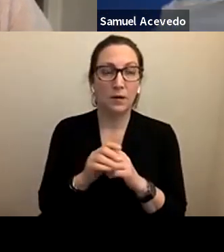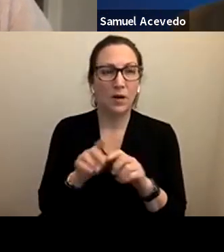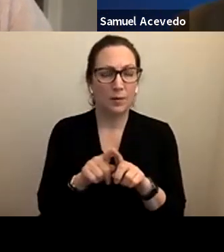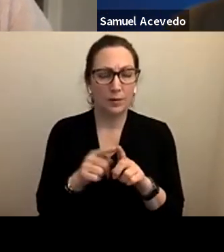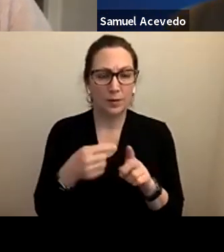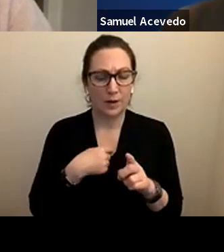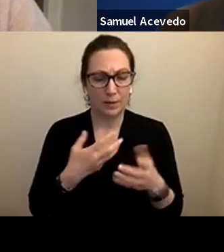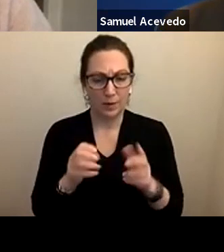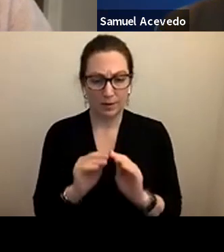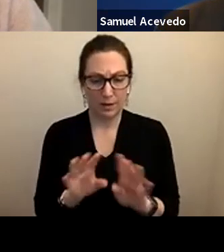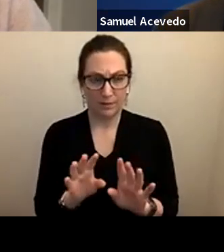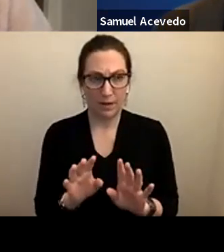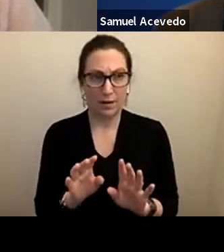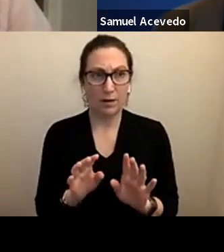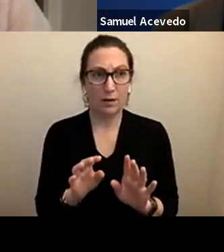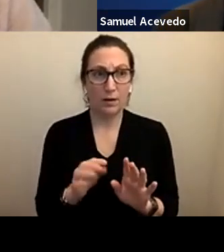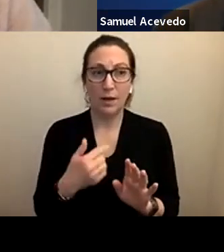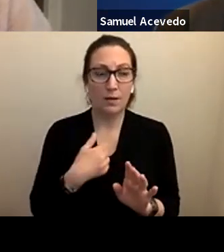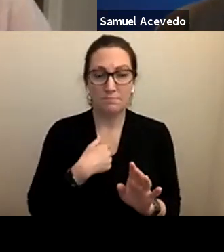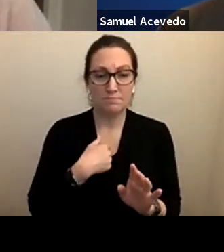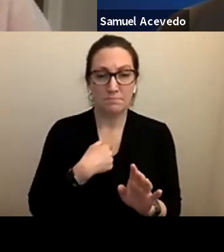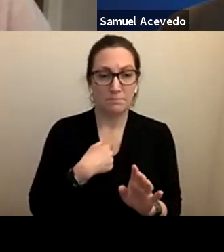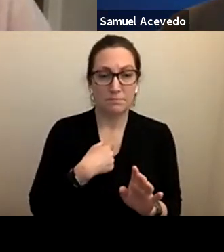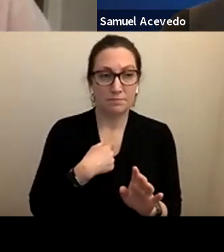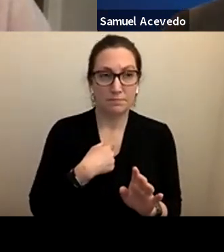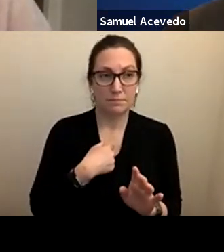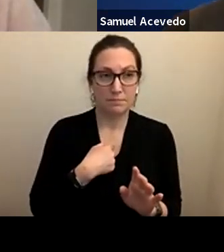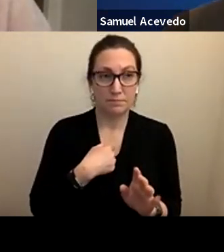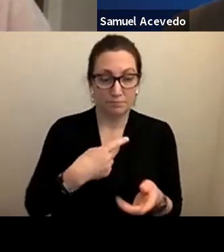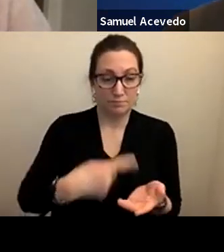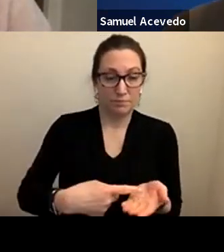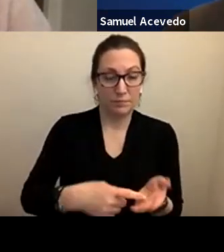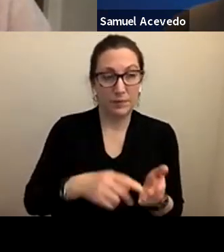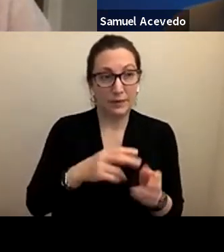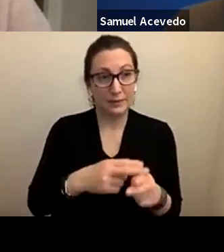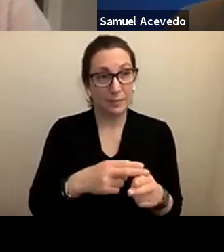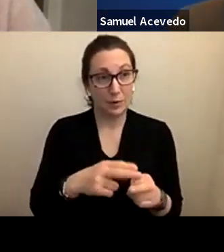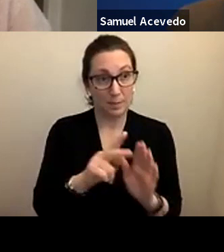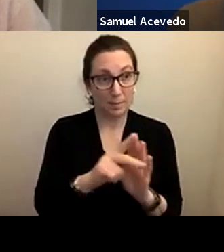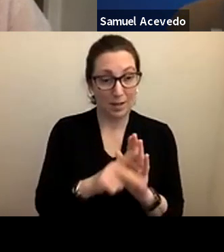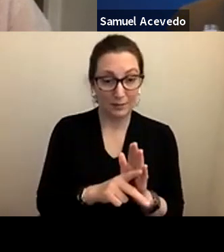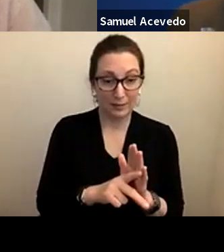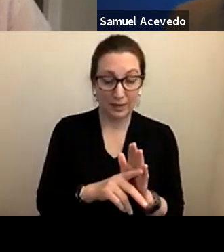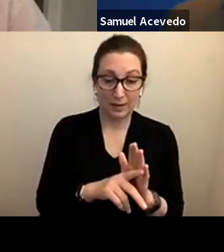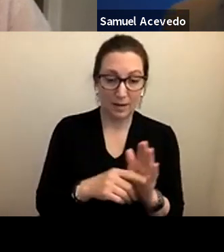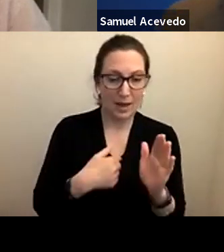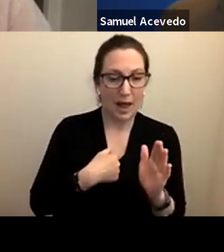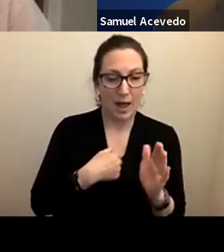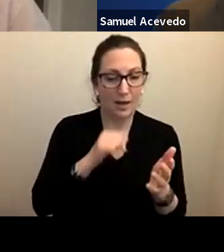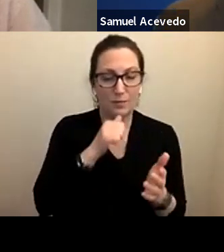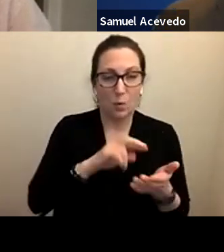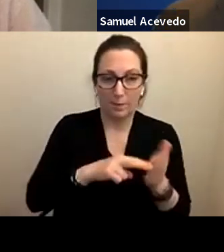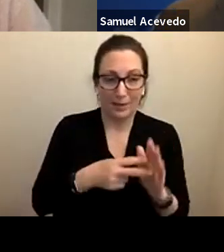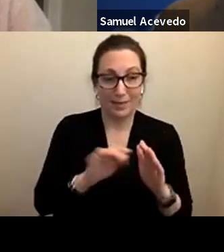I wasn't suggesting that the temporary policy be used as the foundation for our next policy,